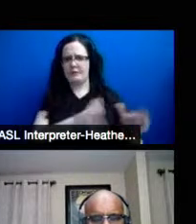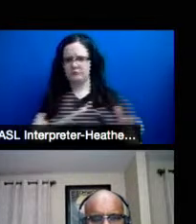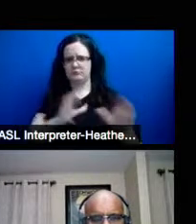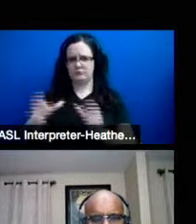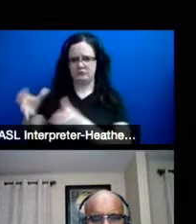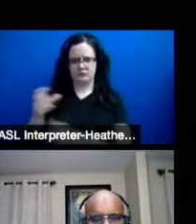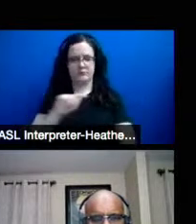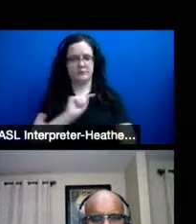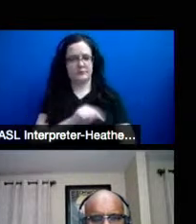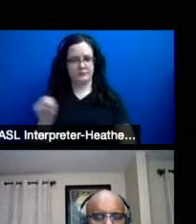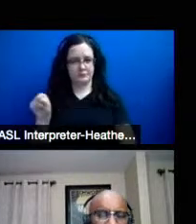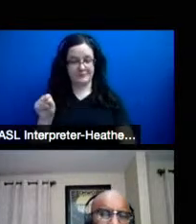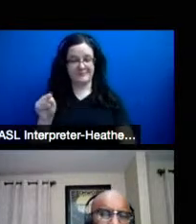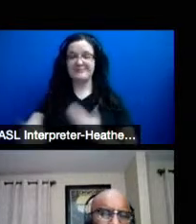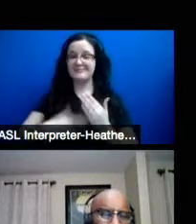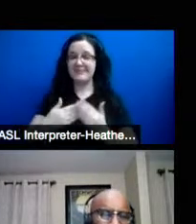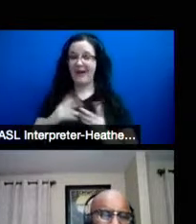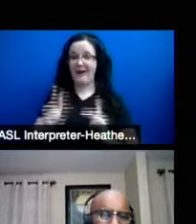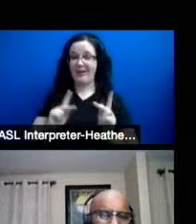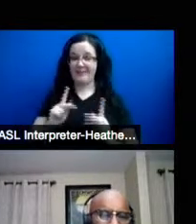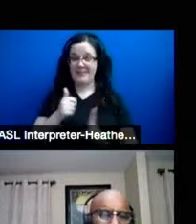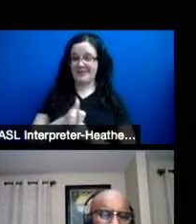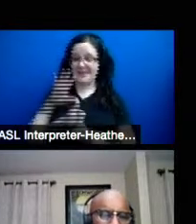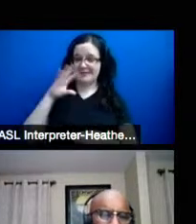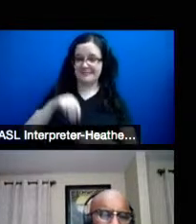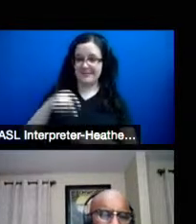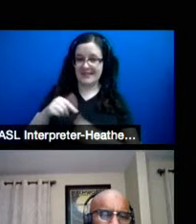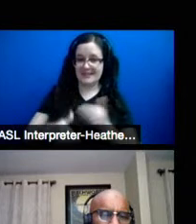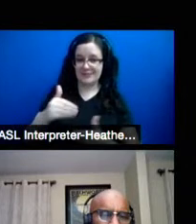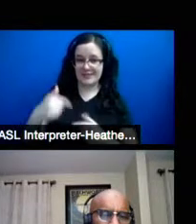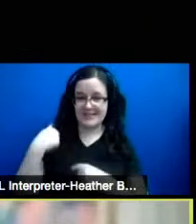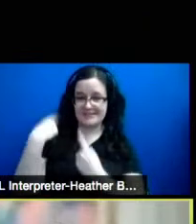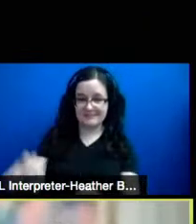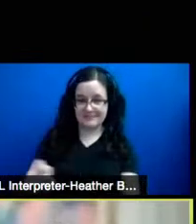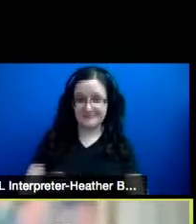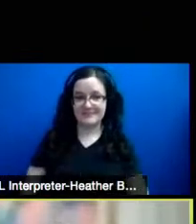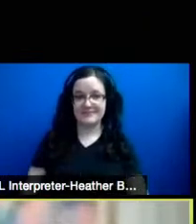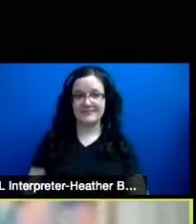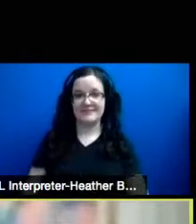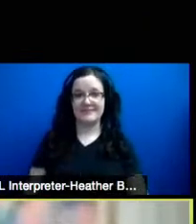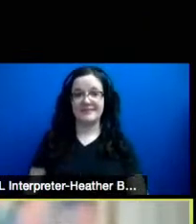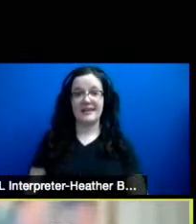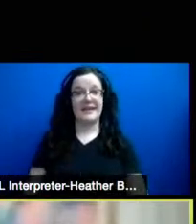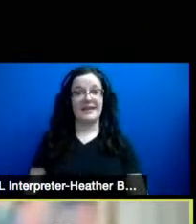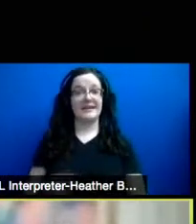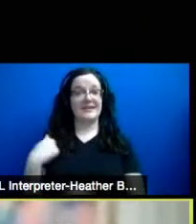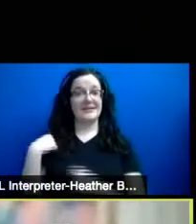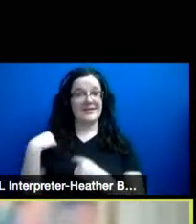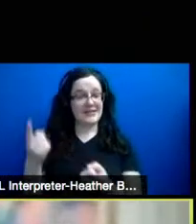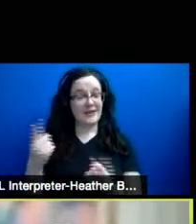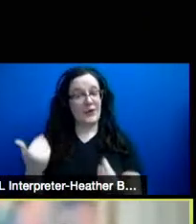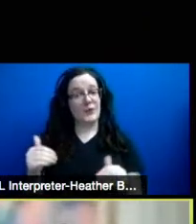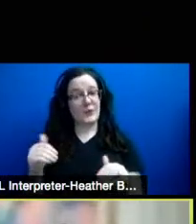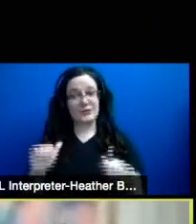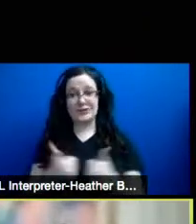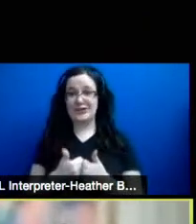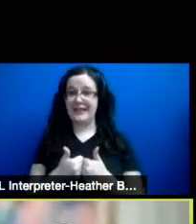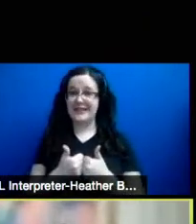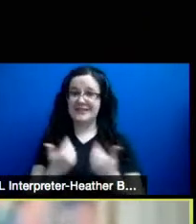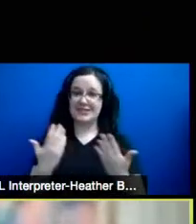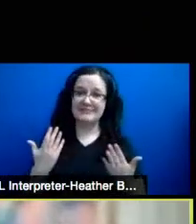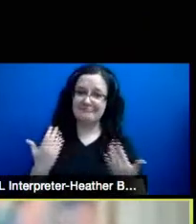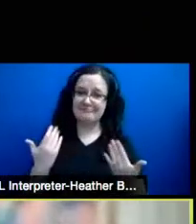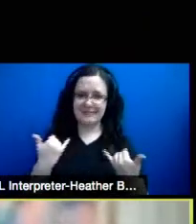of the individuals who participated in this process. And through the joy and challenge of it all, most of them chose to hang in